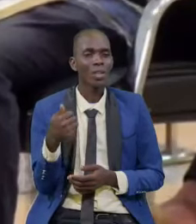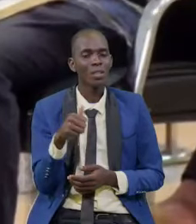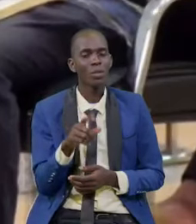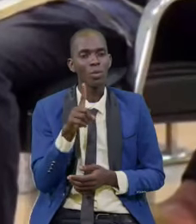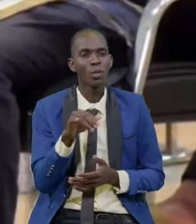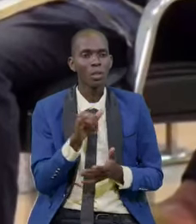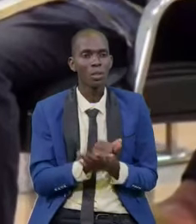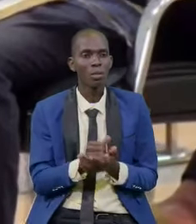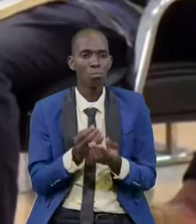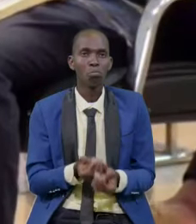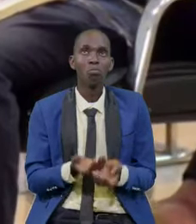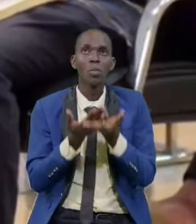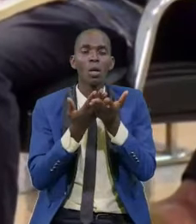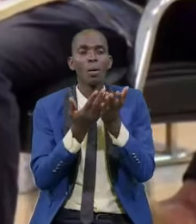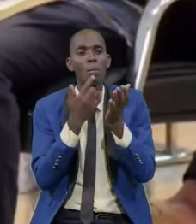offereth praise